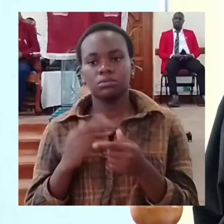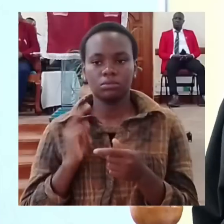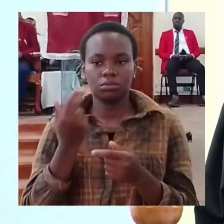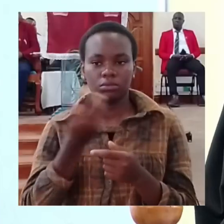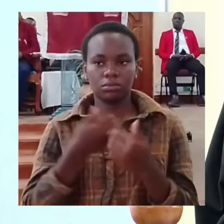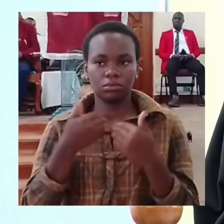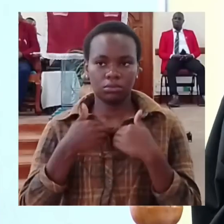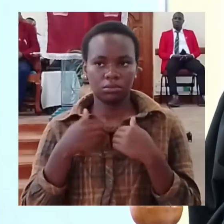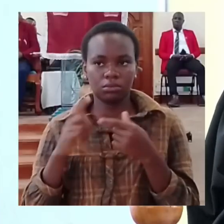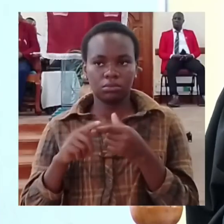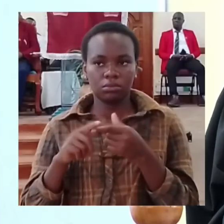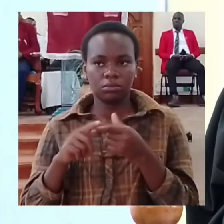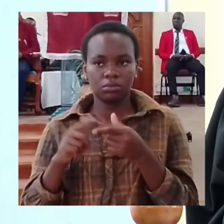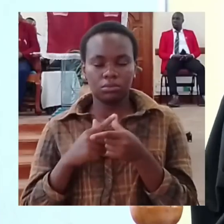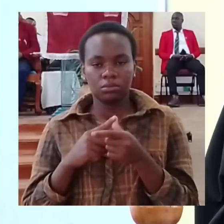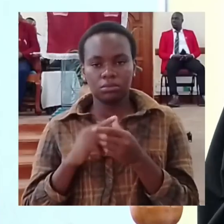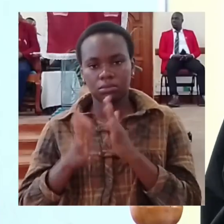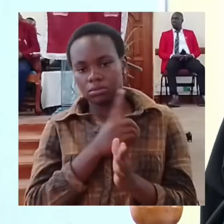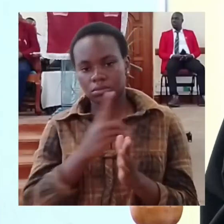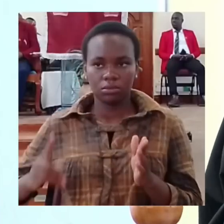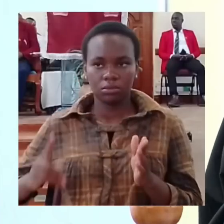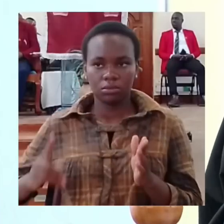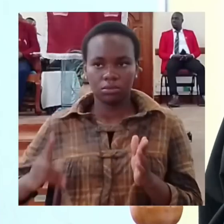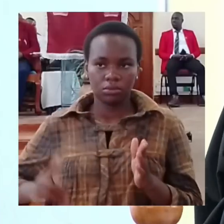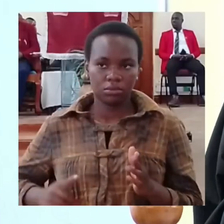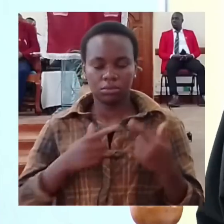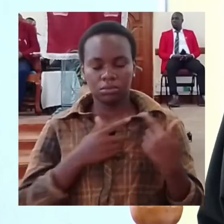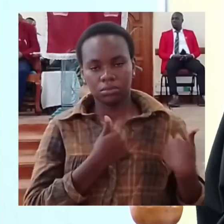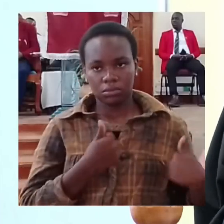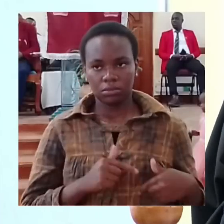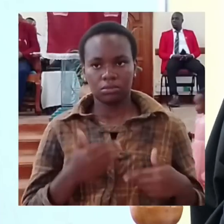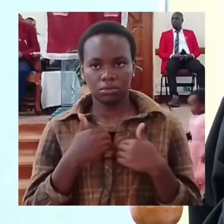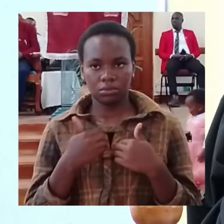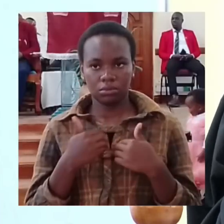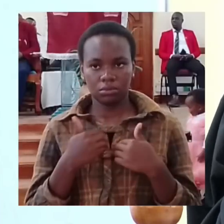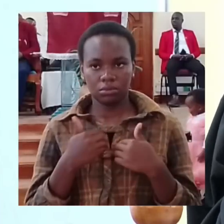Ngai arenda tukorwo na Daudi, na ngoro ta ĩrĩa yarĩ na Daudi.